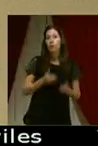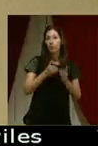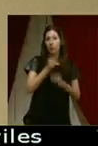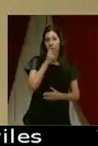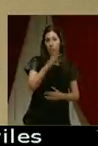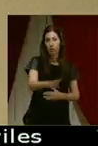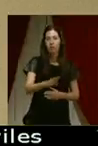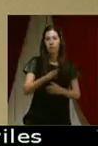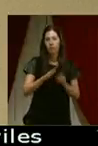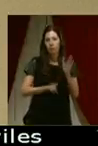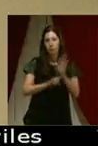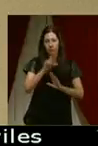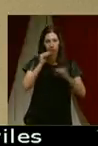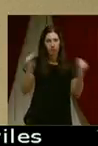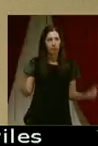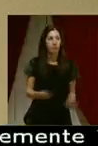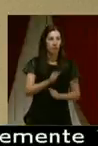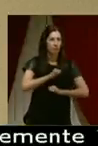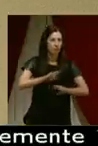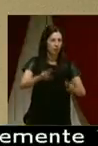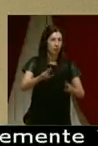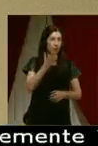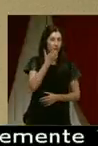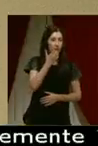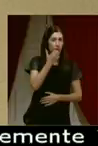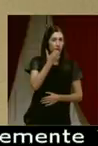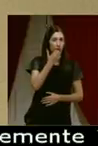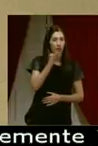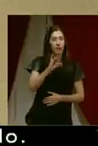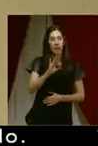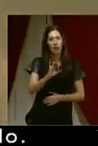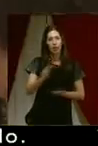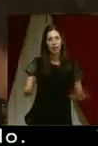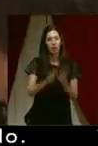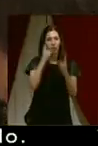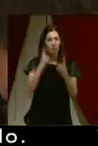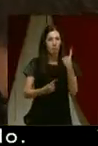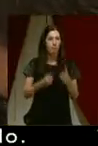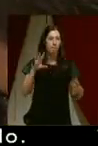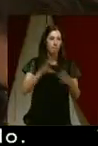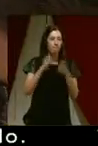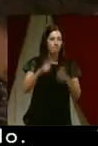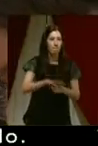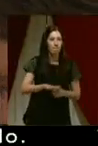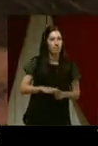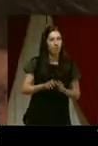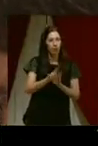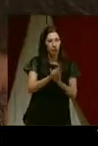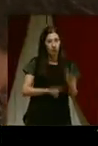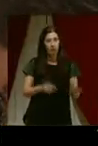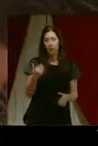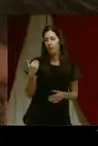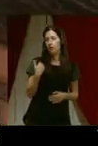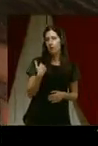compared with a few years ago, and possibly a few years from now they will have improved too. iOS